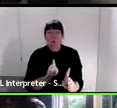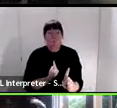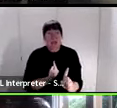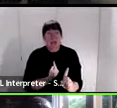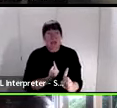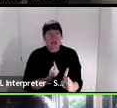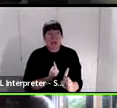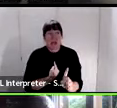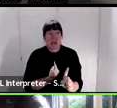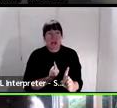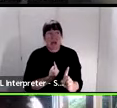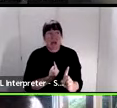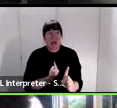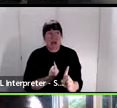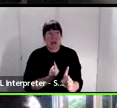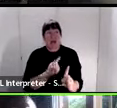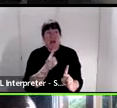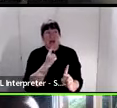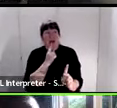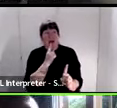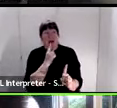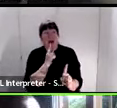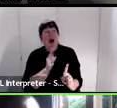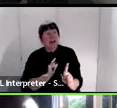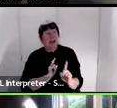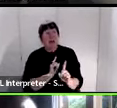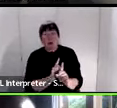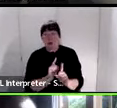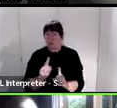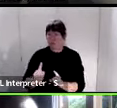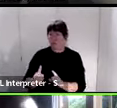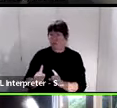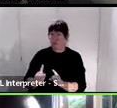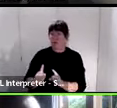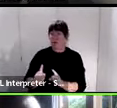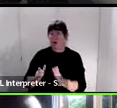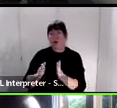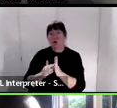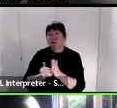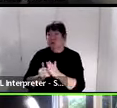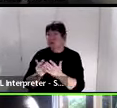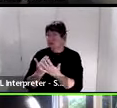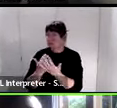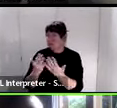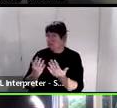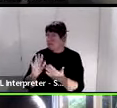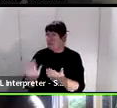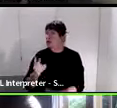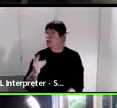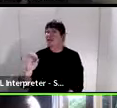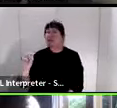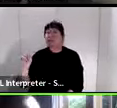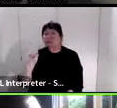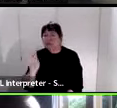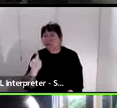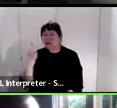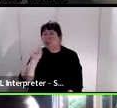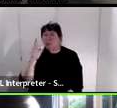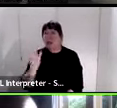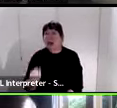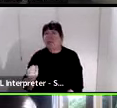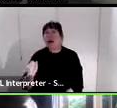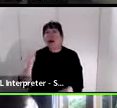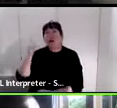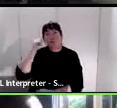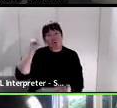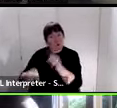Newsflash, there's a whole community, about 20% of the country has got some kind of neurodiversity. Most of it's